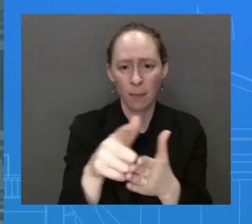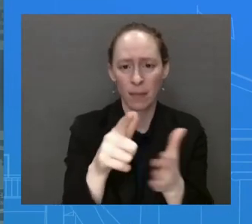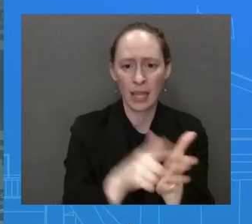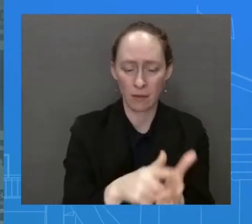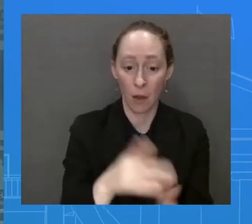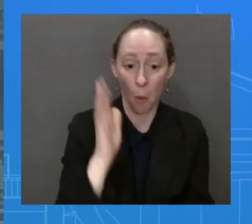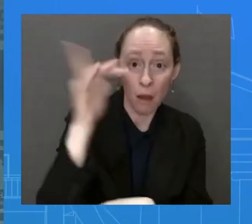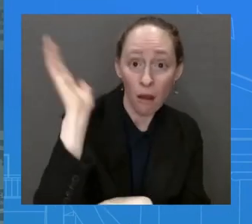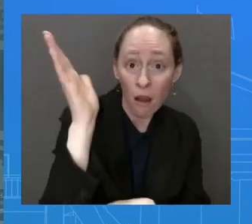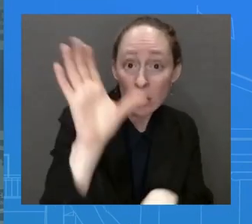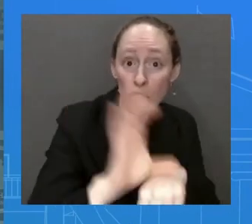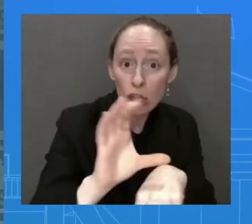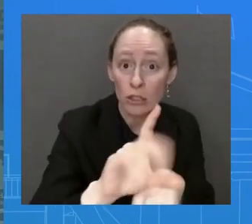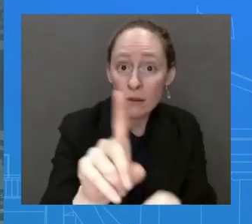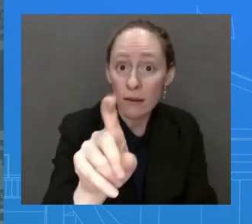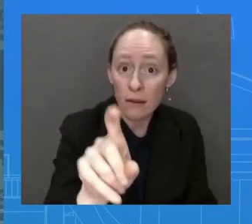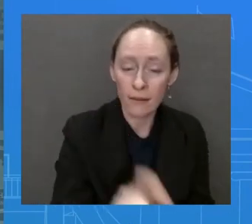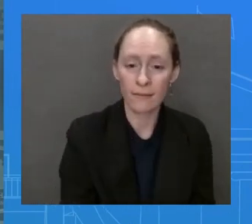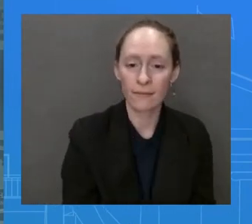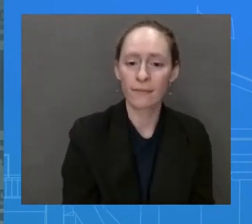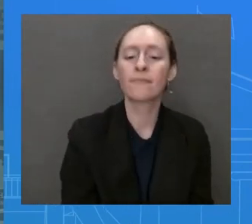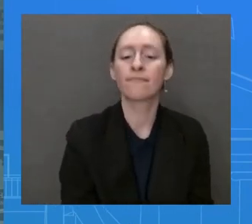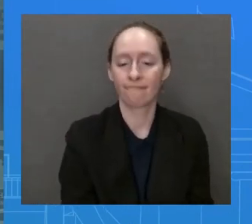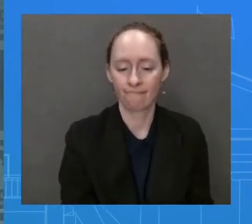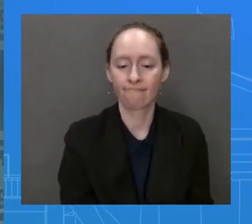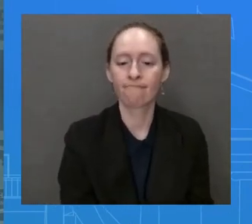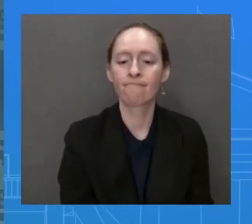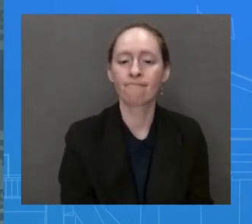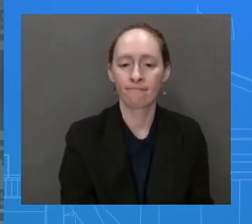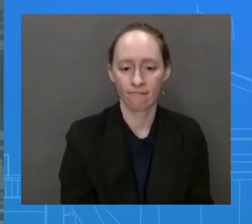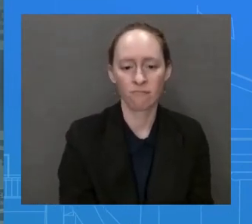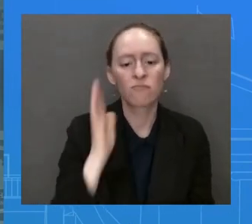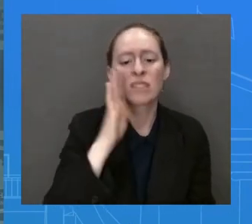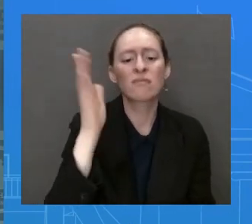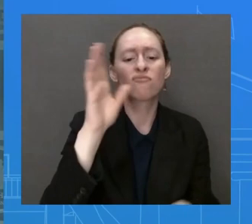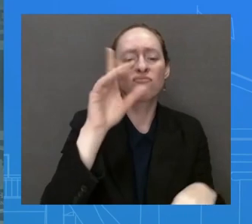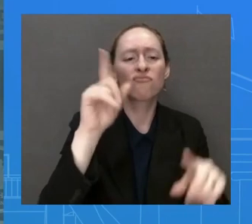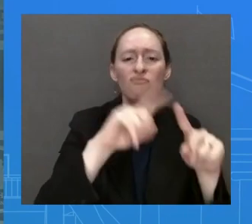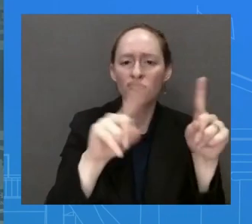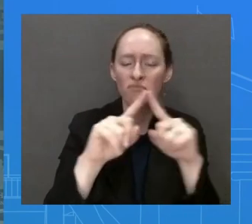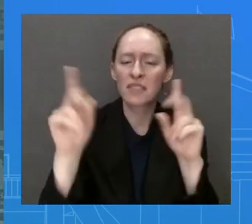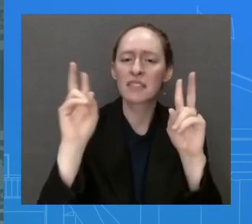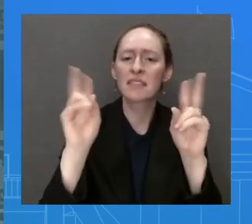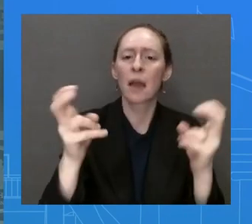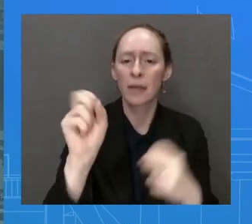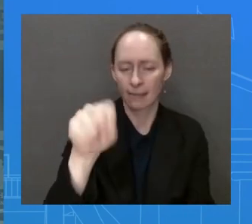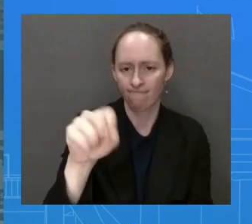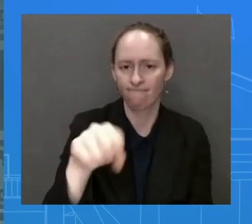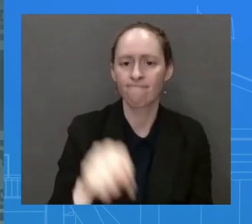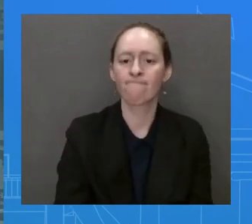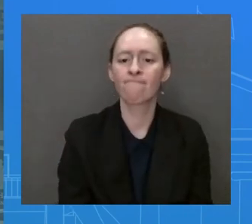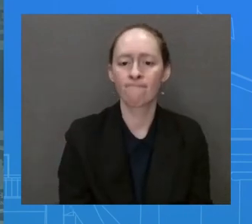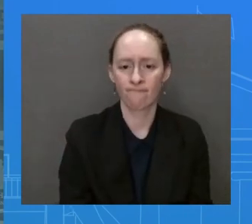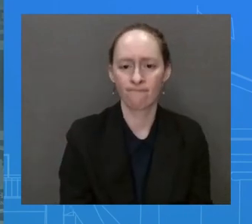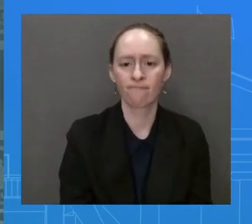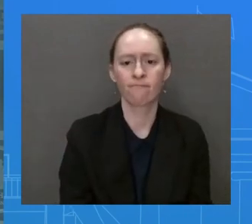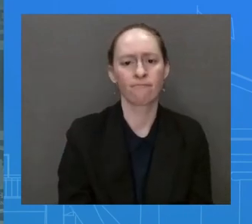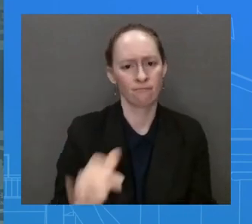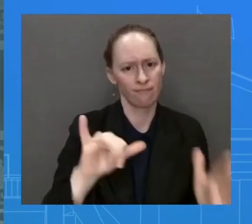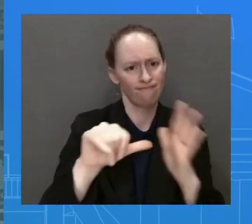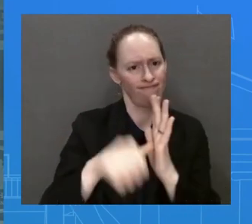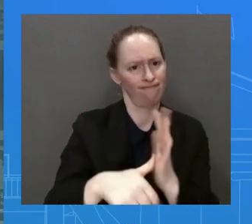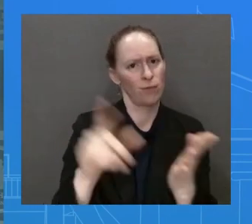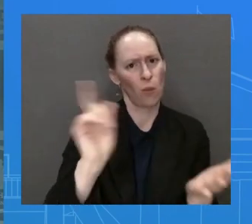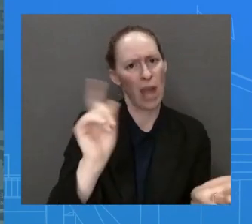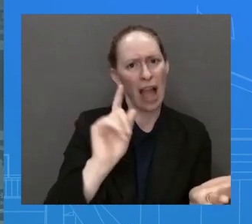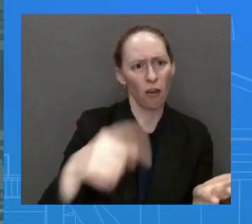church, including how important it is that we have access to our democracy, and you can't come to Atlanta and not